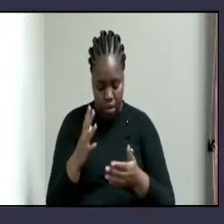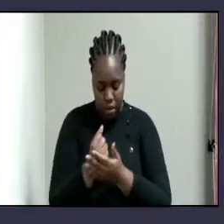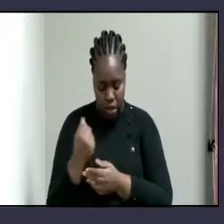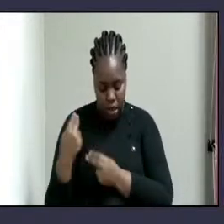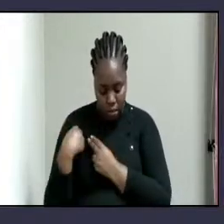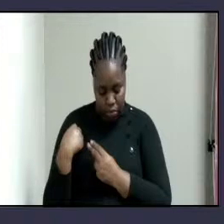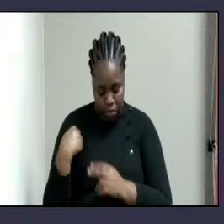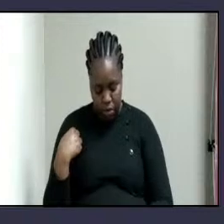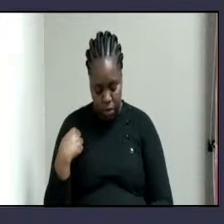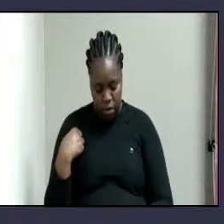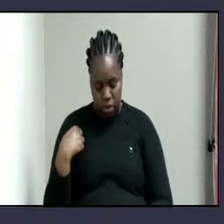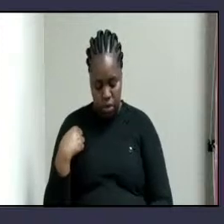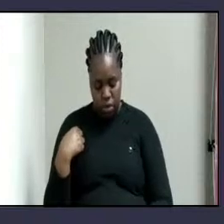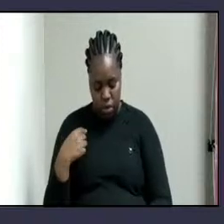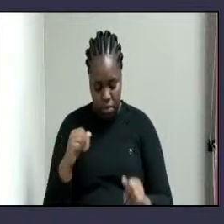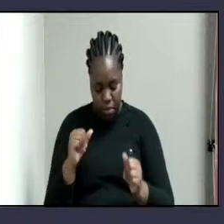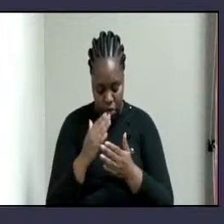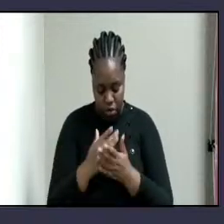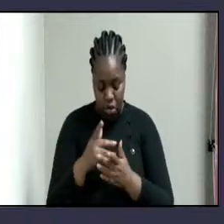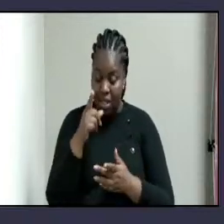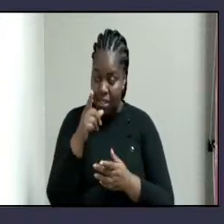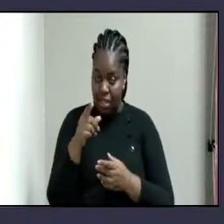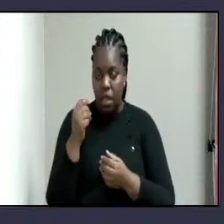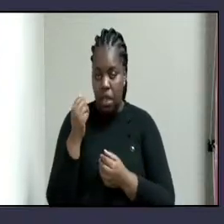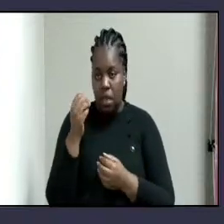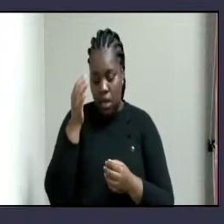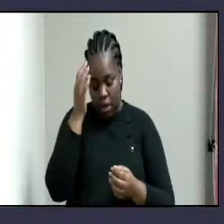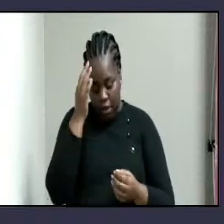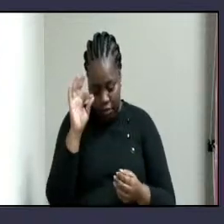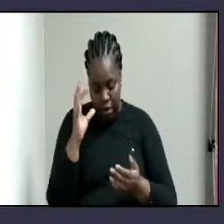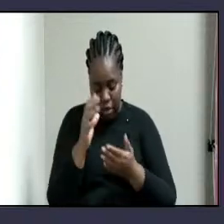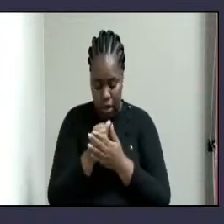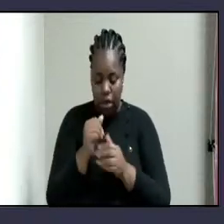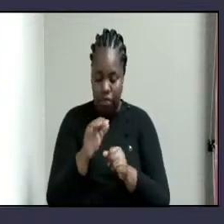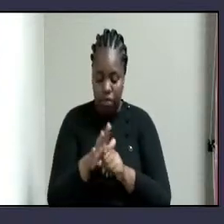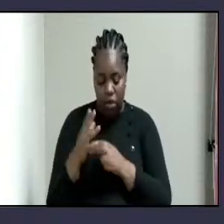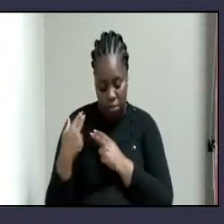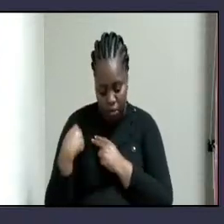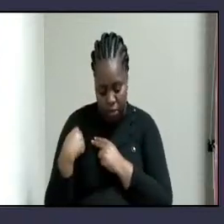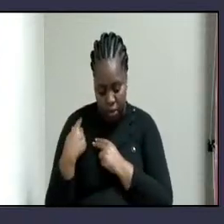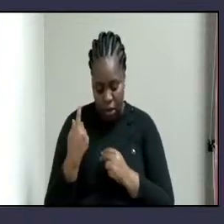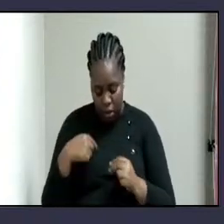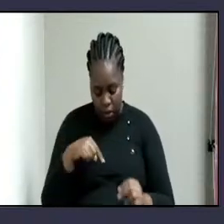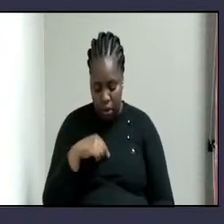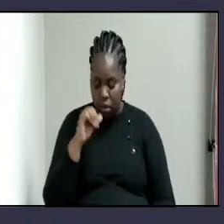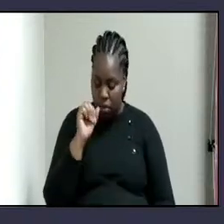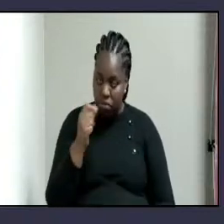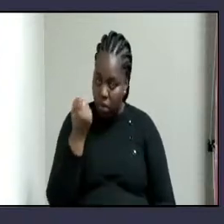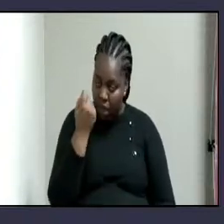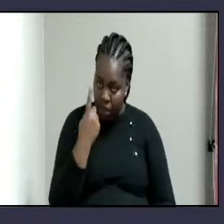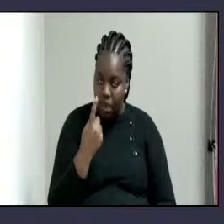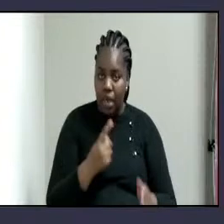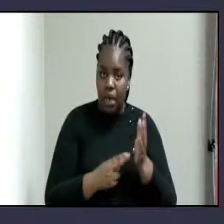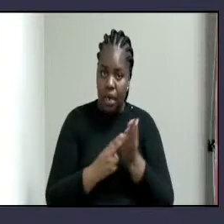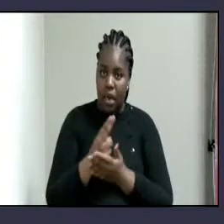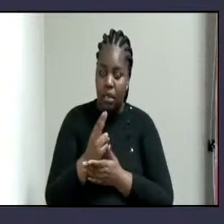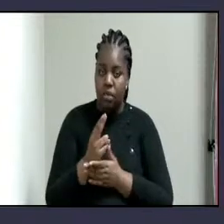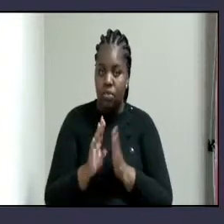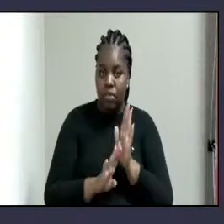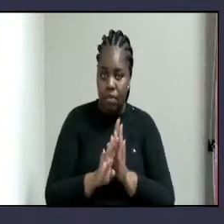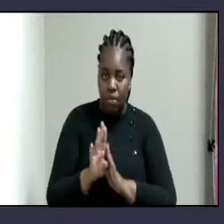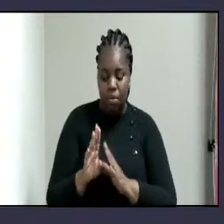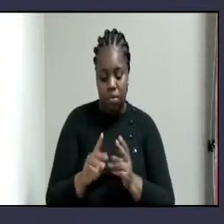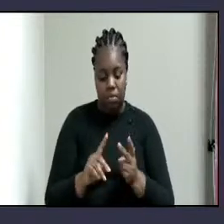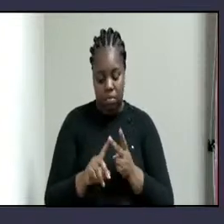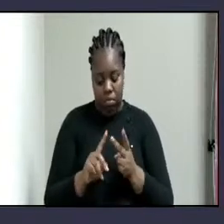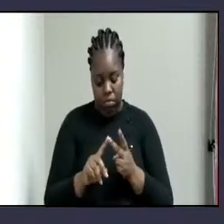accountability and holding the state accountable. We need to come to a place where we're saying we understand the right to development. We understand